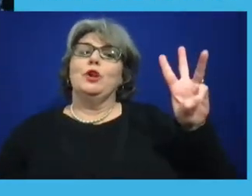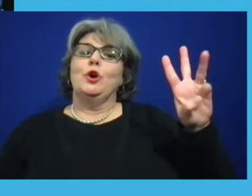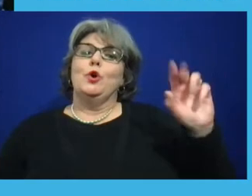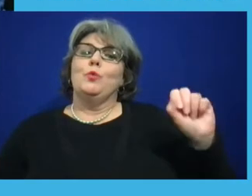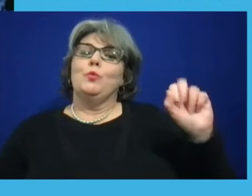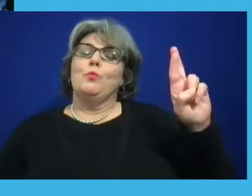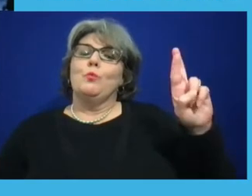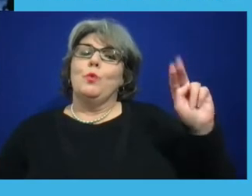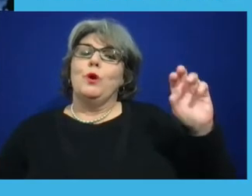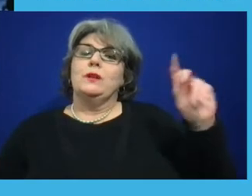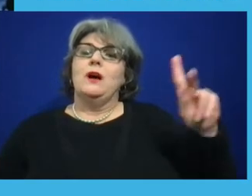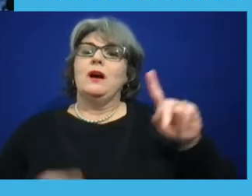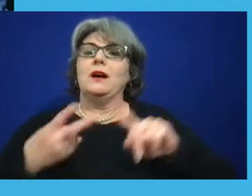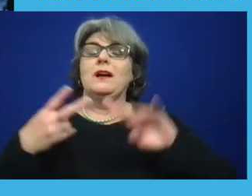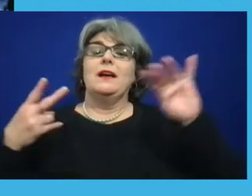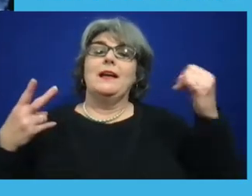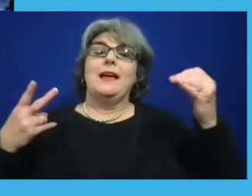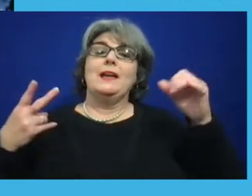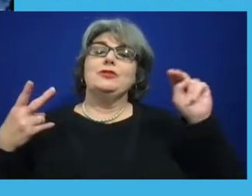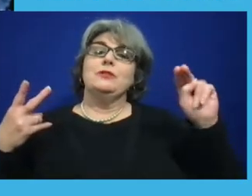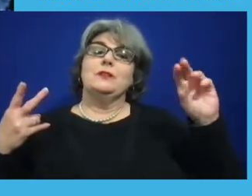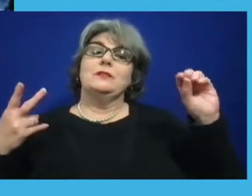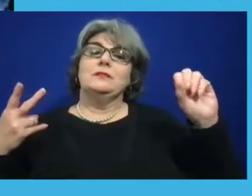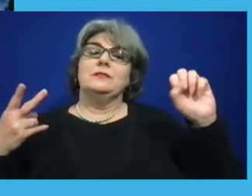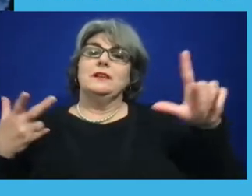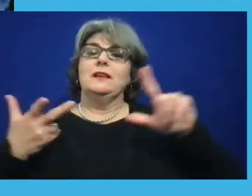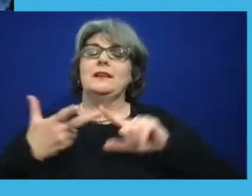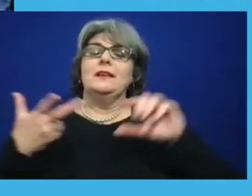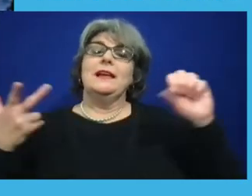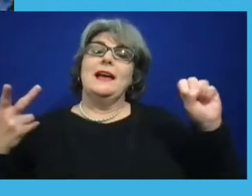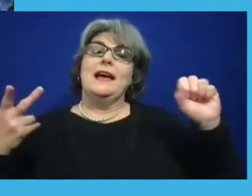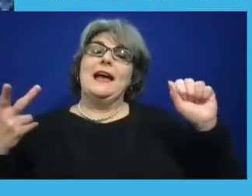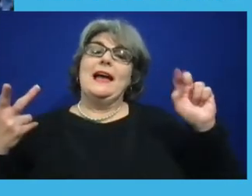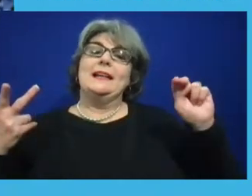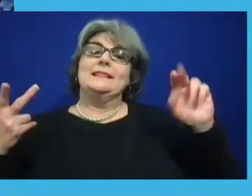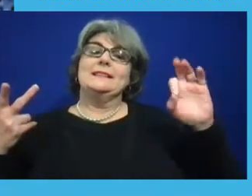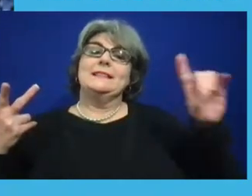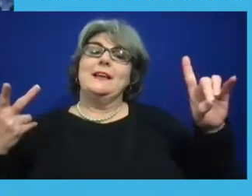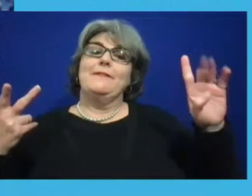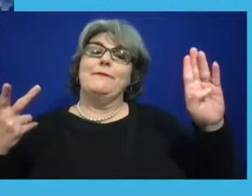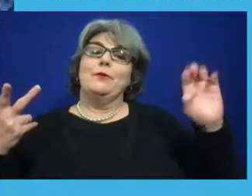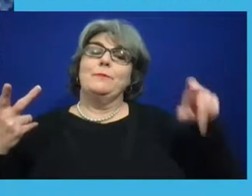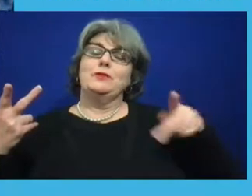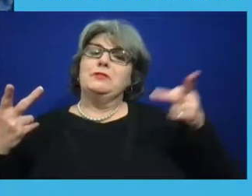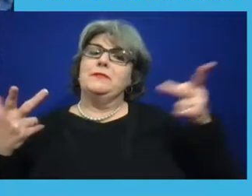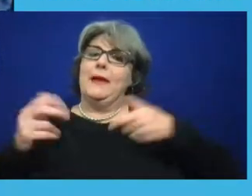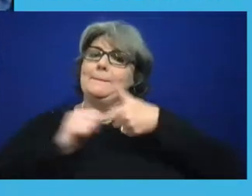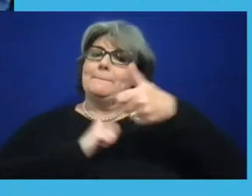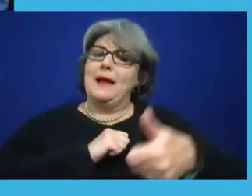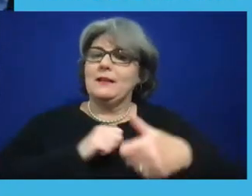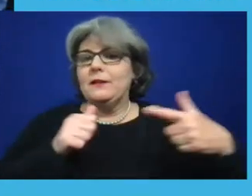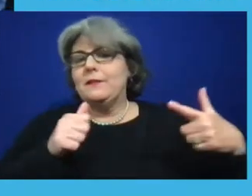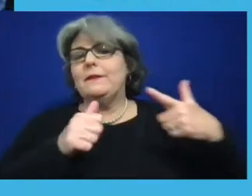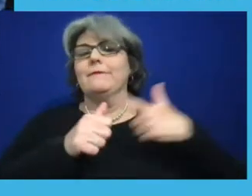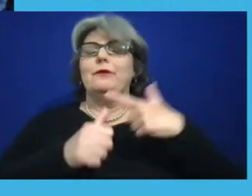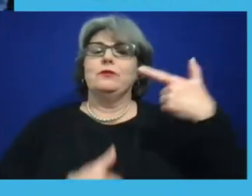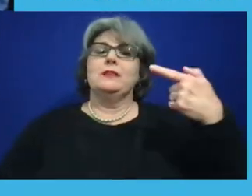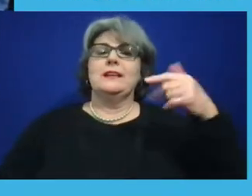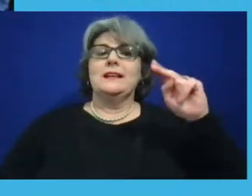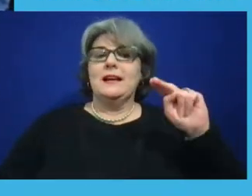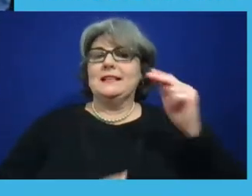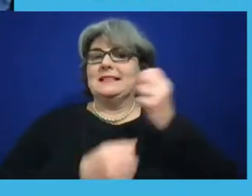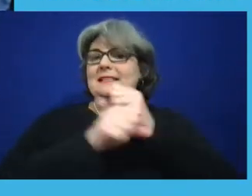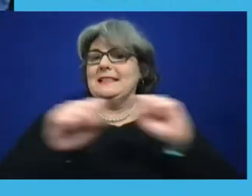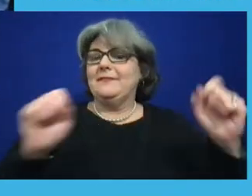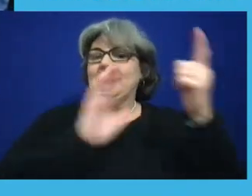Or is it leaders like Reverend Warnock and John Ossoff and Sanford Bishop who worked